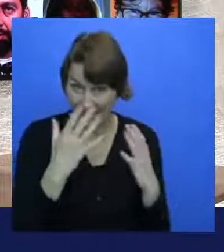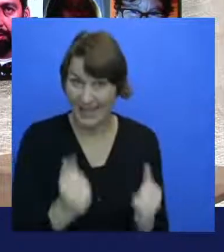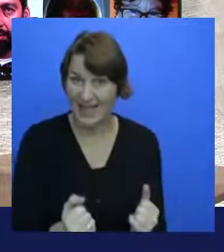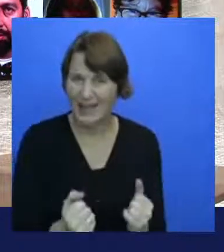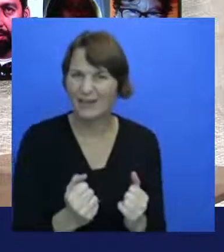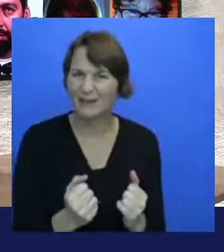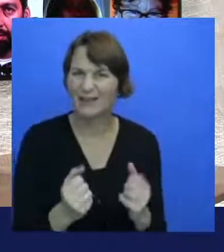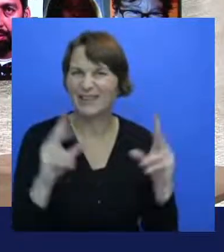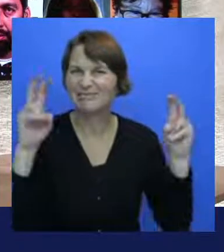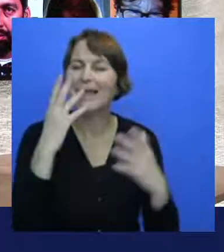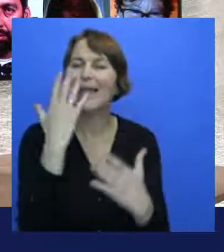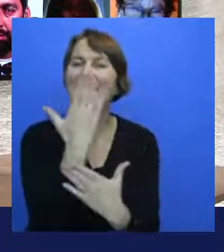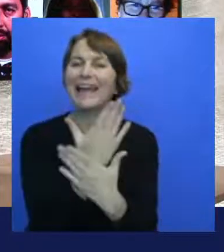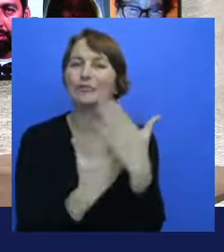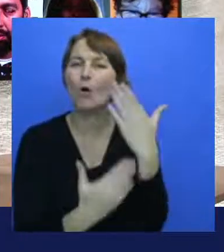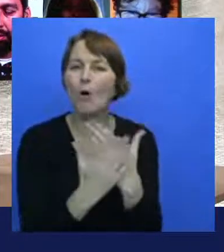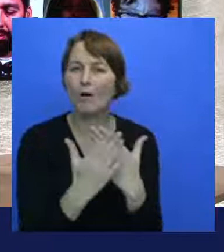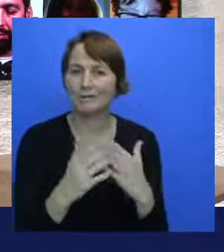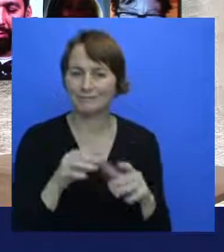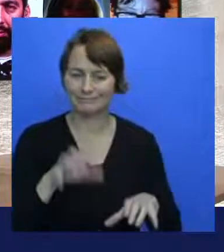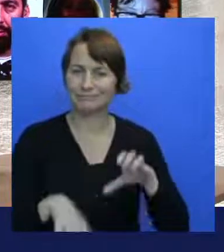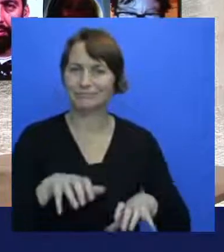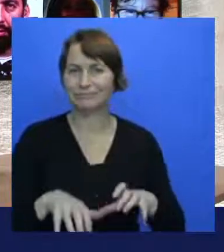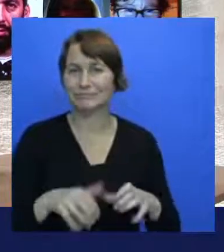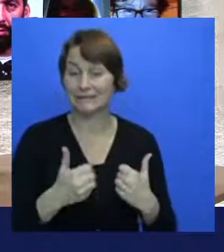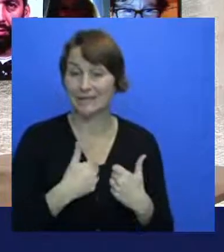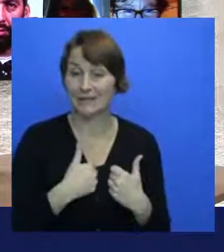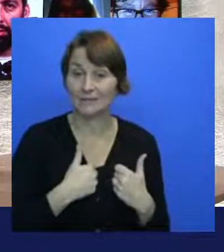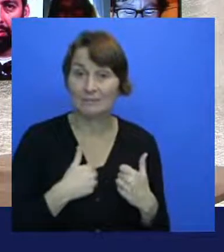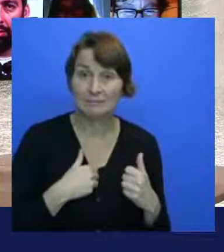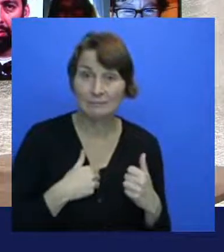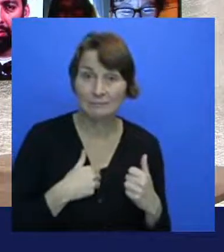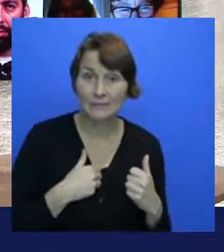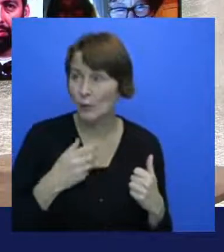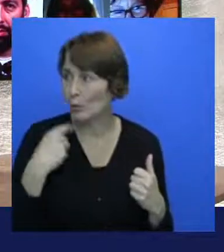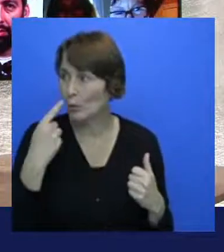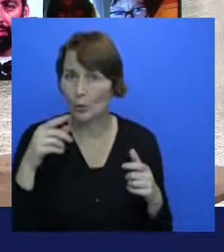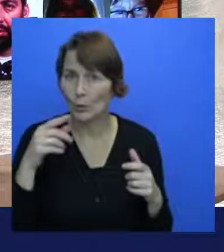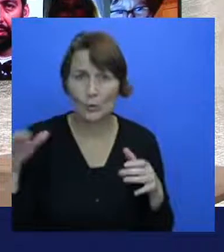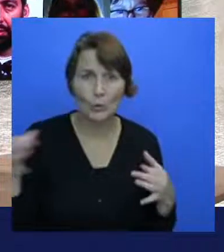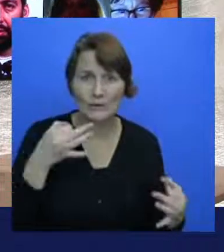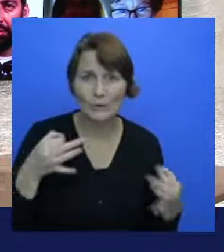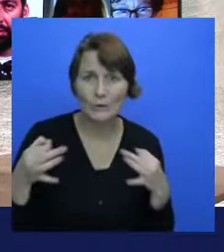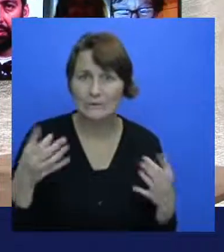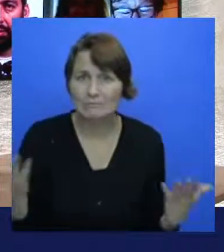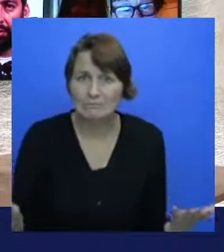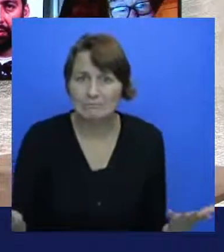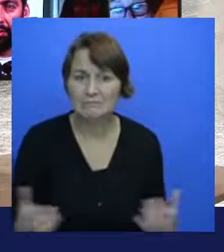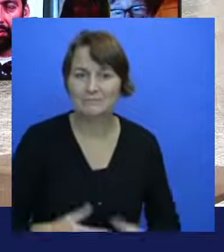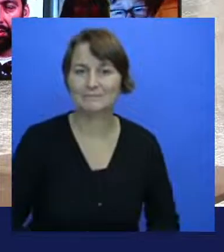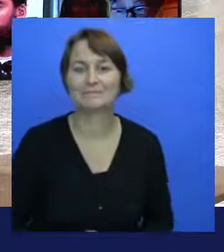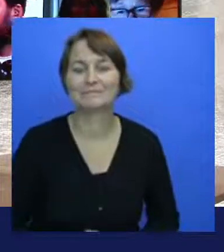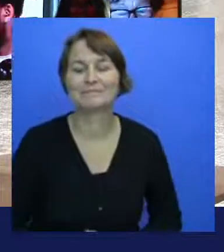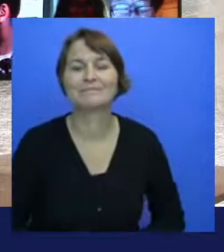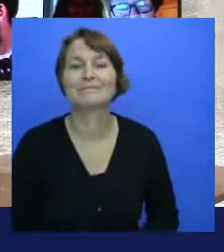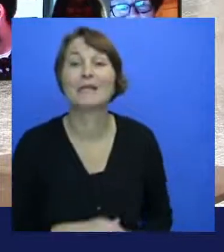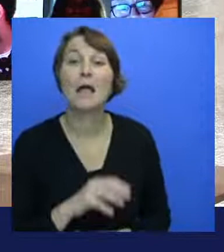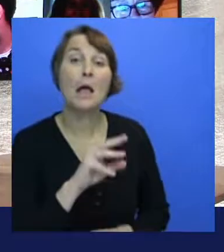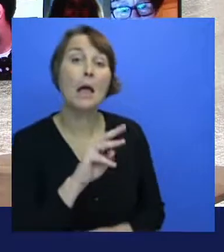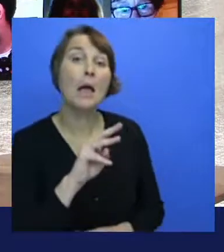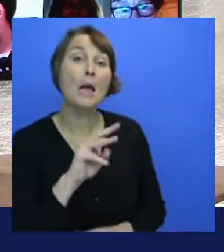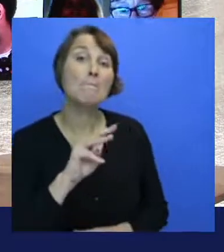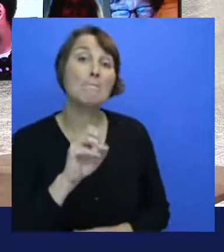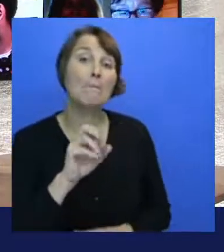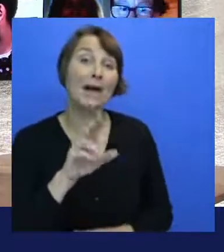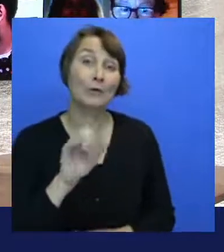Is this for one of us specifically, or you just want an answer? Yeah. Well, as mentioned prior,